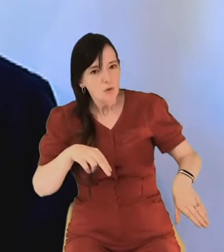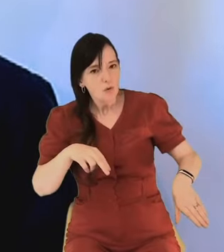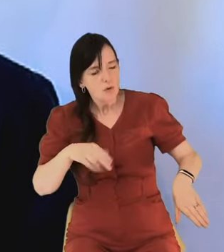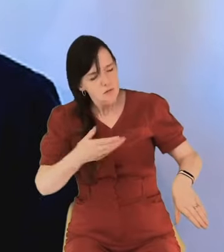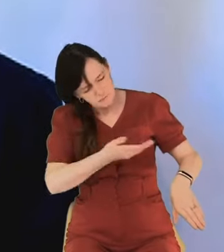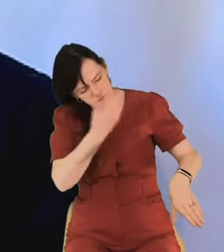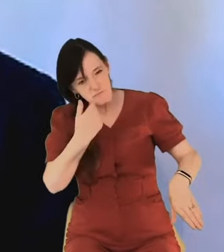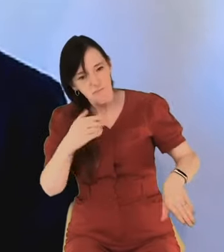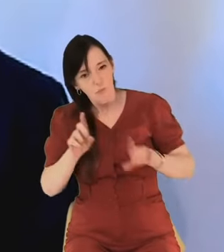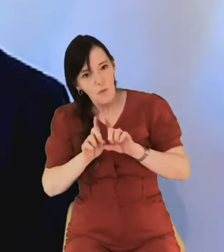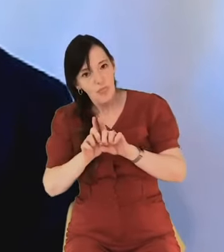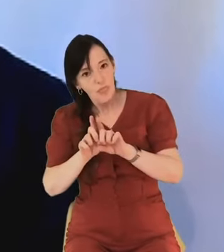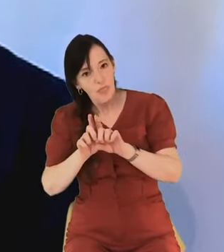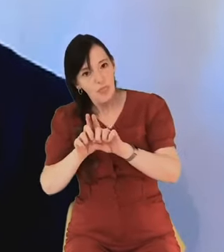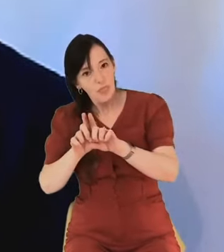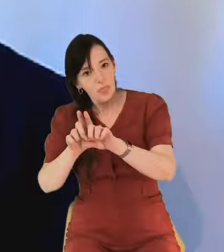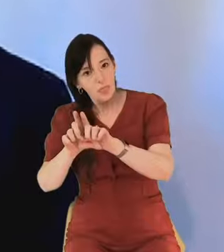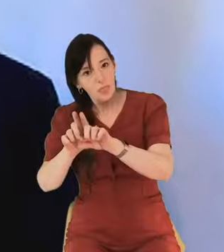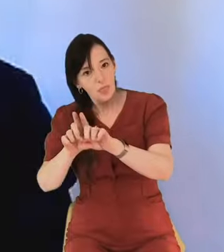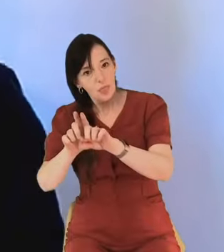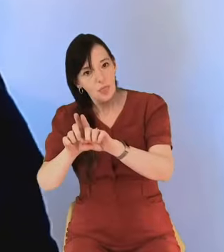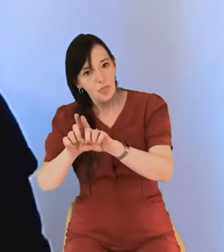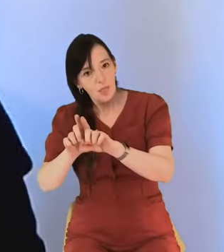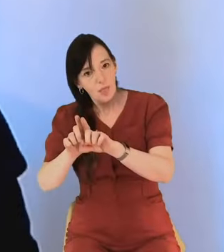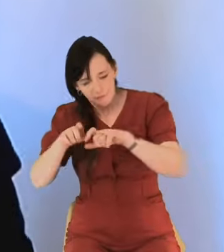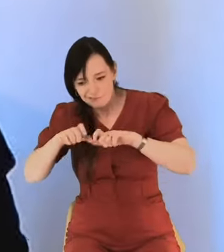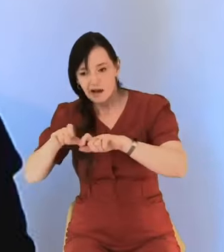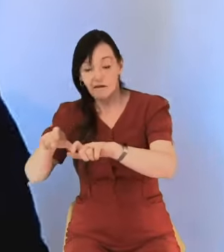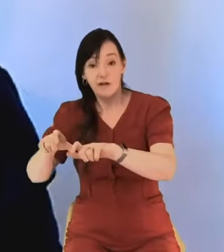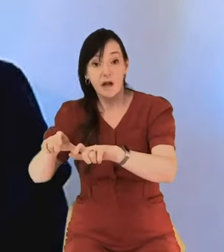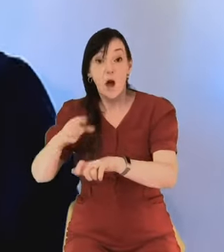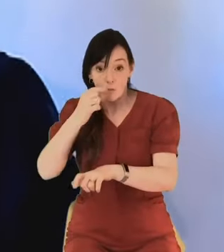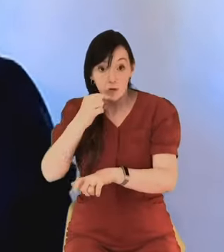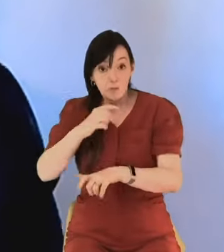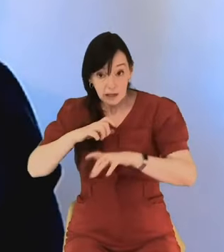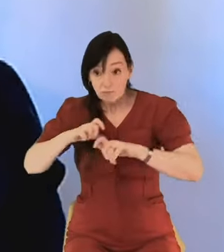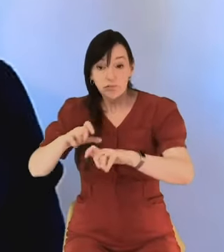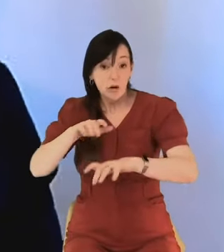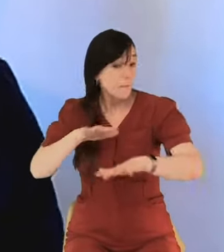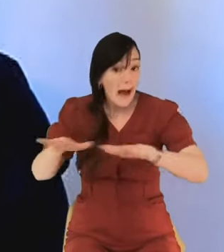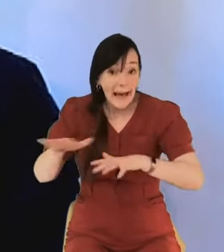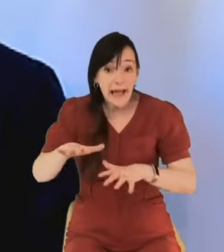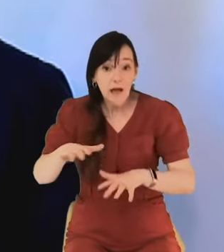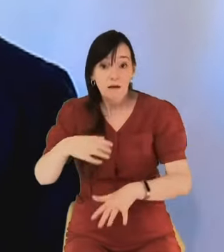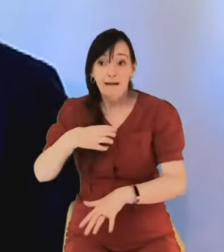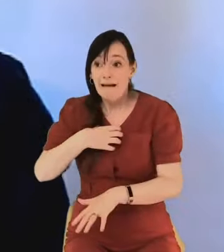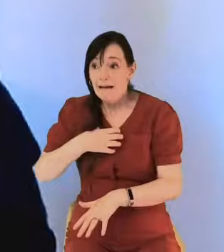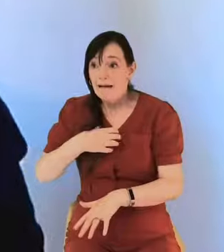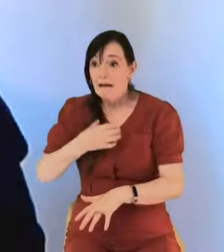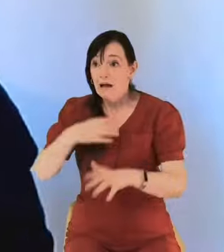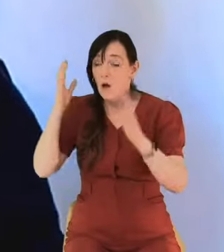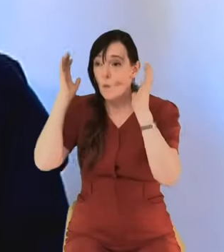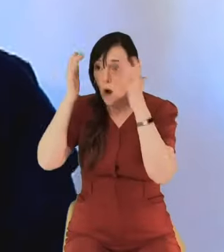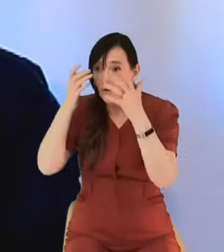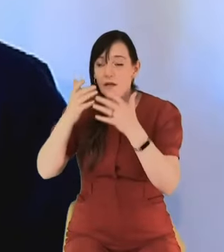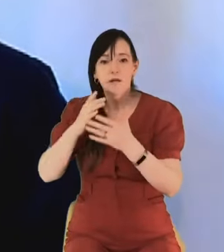I'm not going to turn back. There are moments when I might panic and feel anxious, but I'm not turning back because